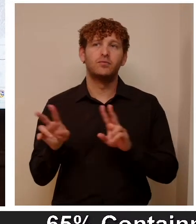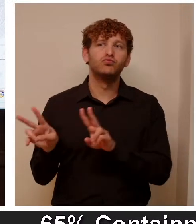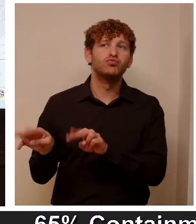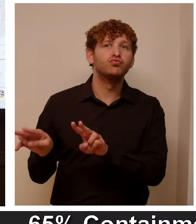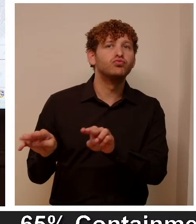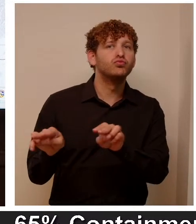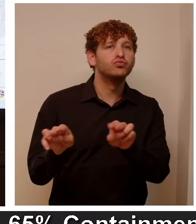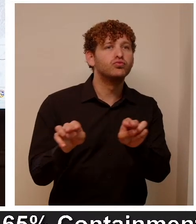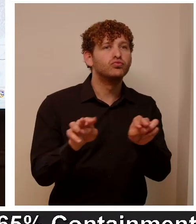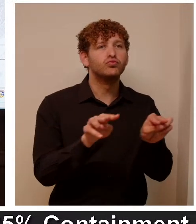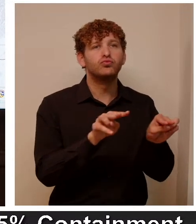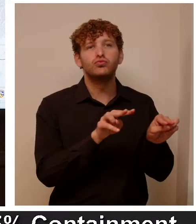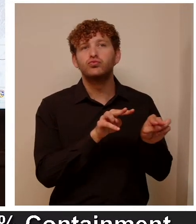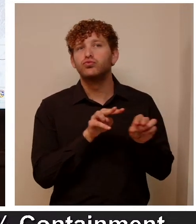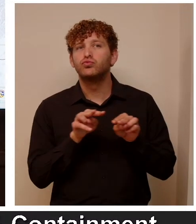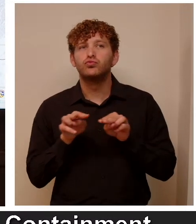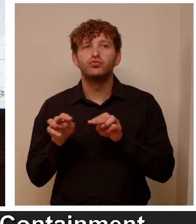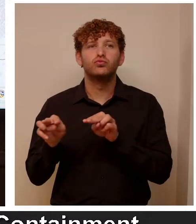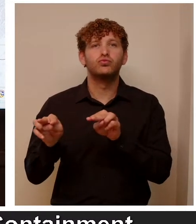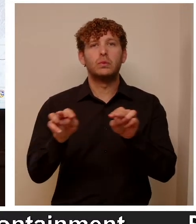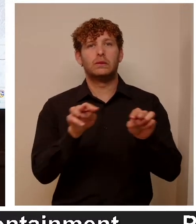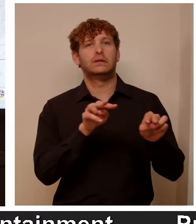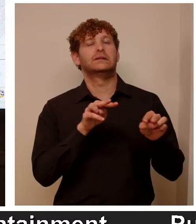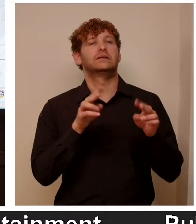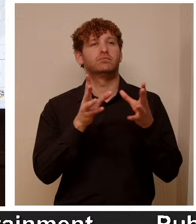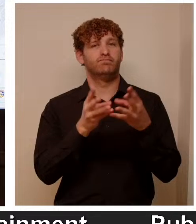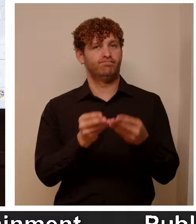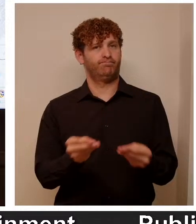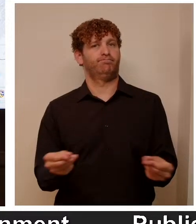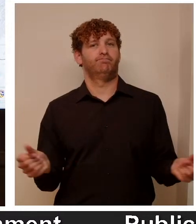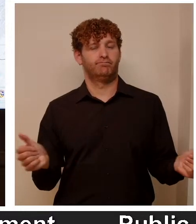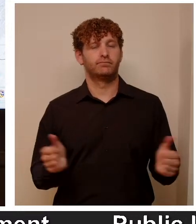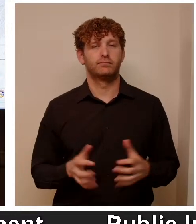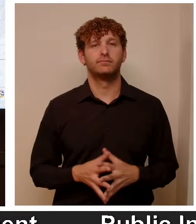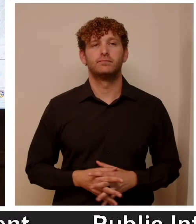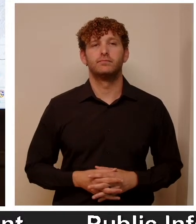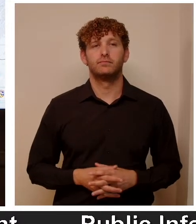the situation has deemed safe.